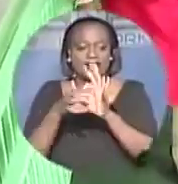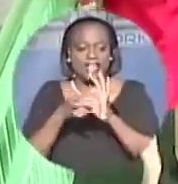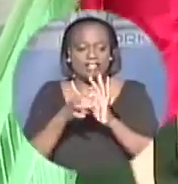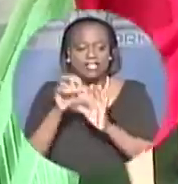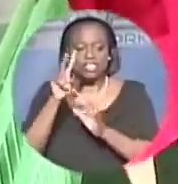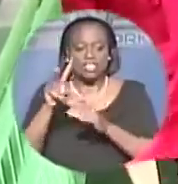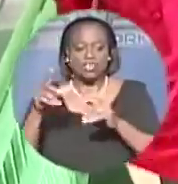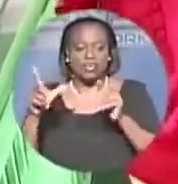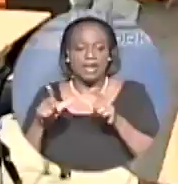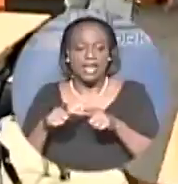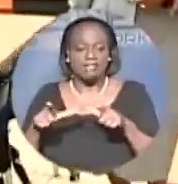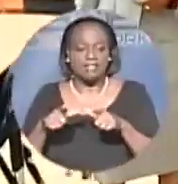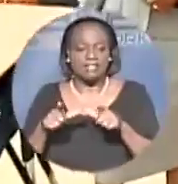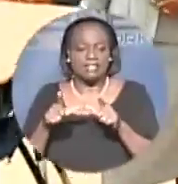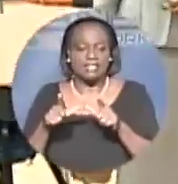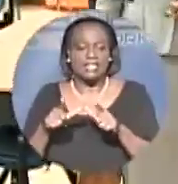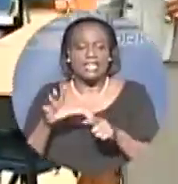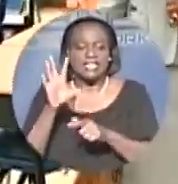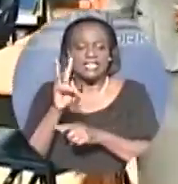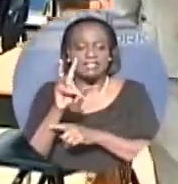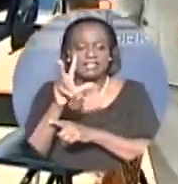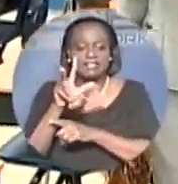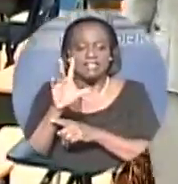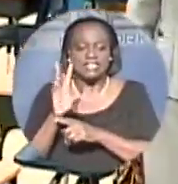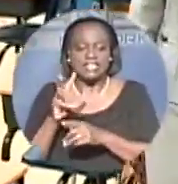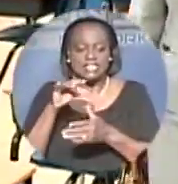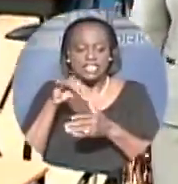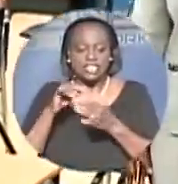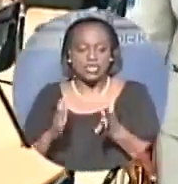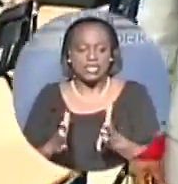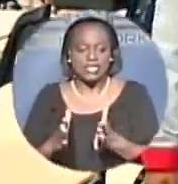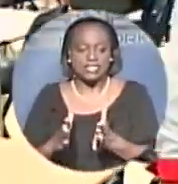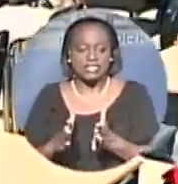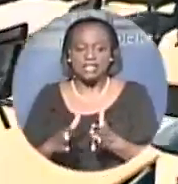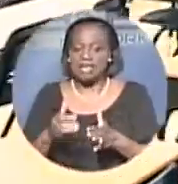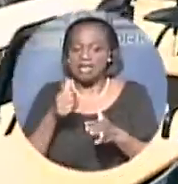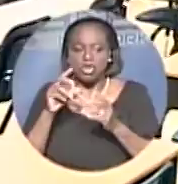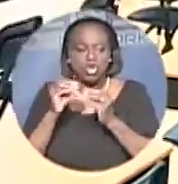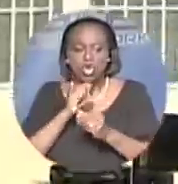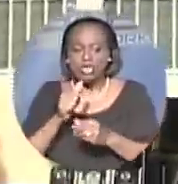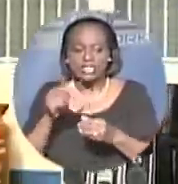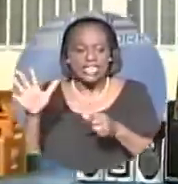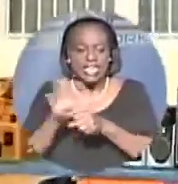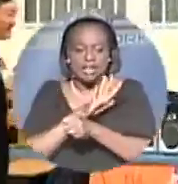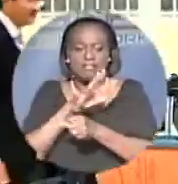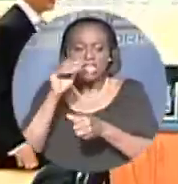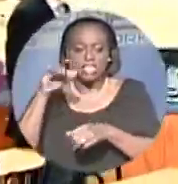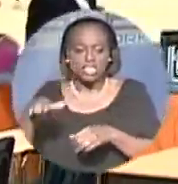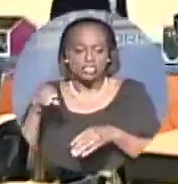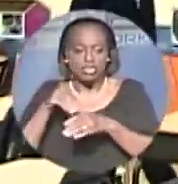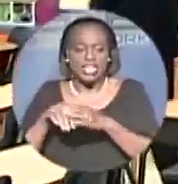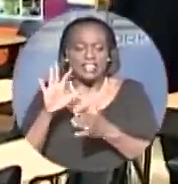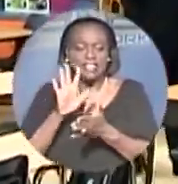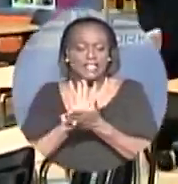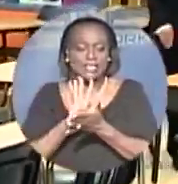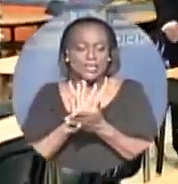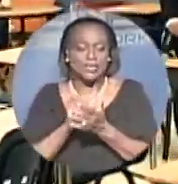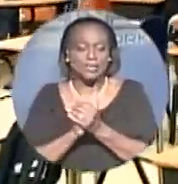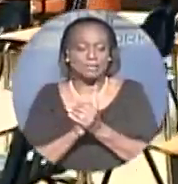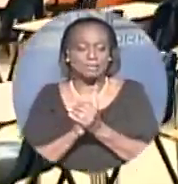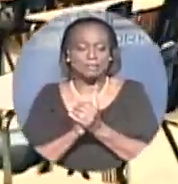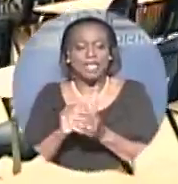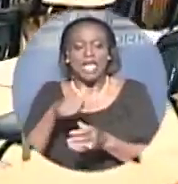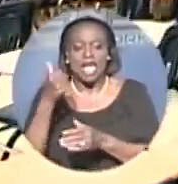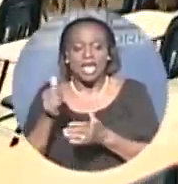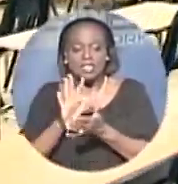only 630 students, officials say the school is vastly underpopulated. Having already undergone an amalgamation, another